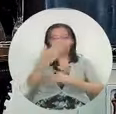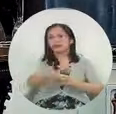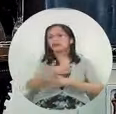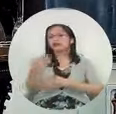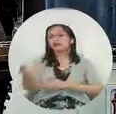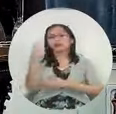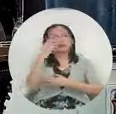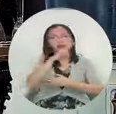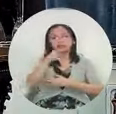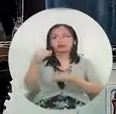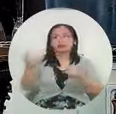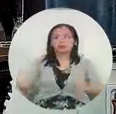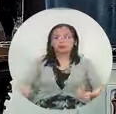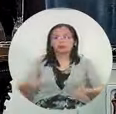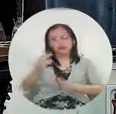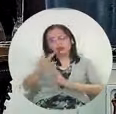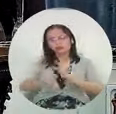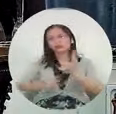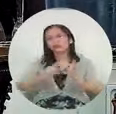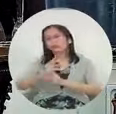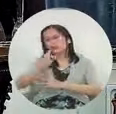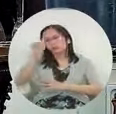Mga amigo, pulos kalibutan.